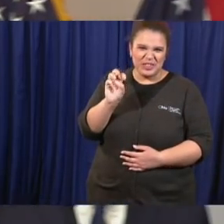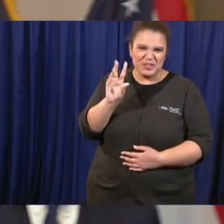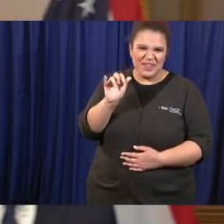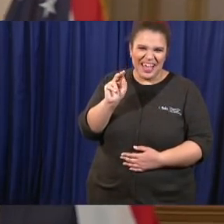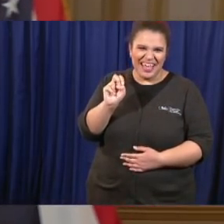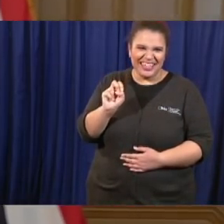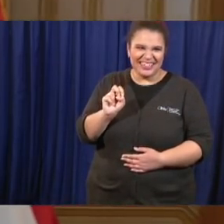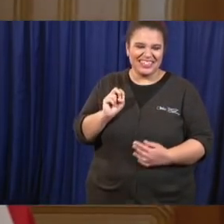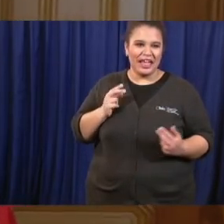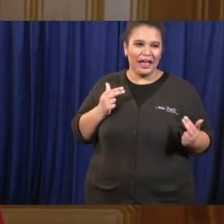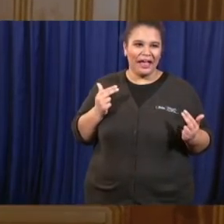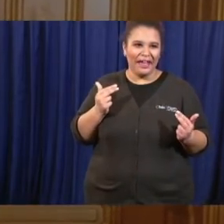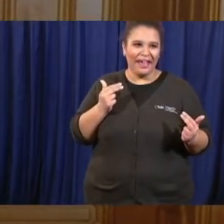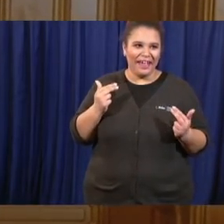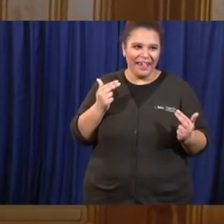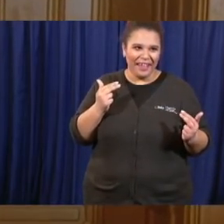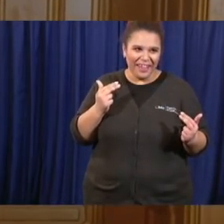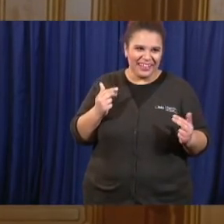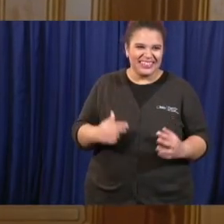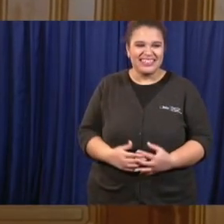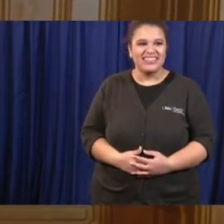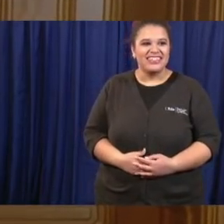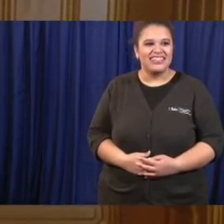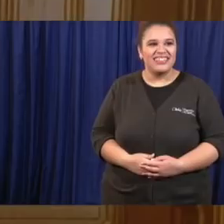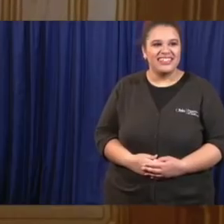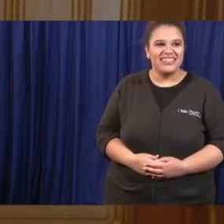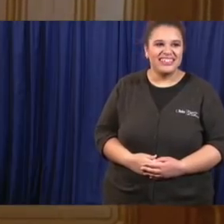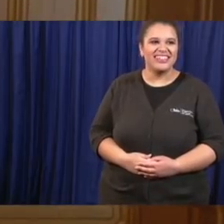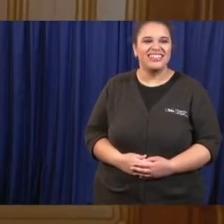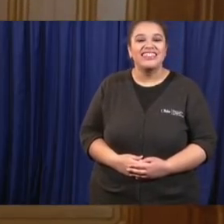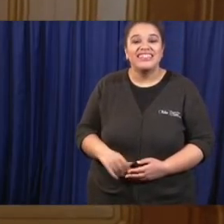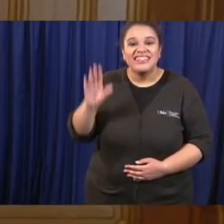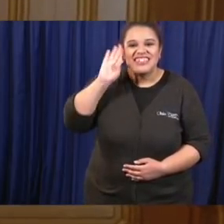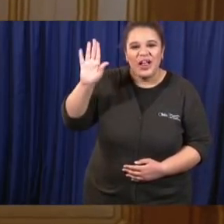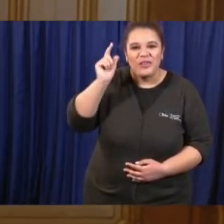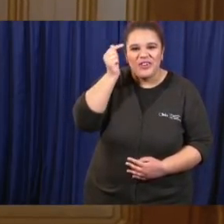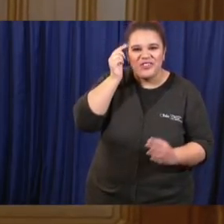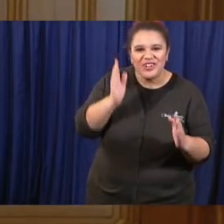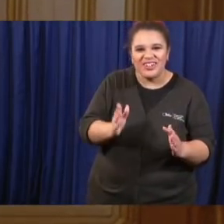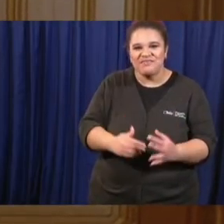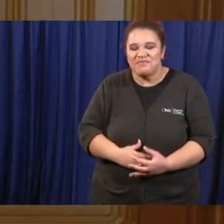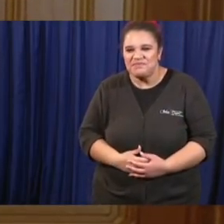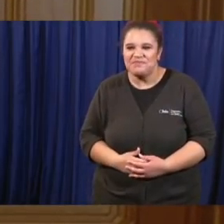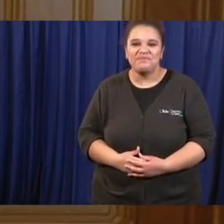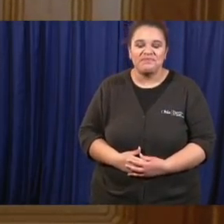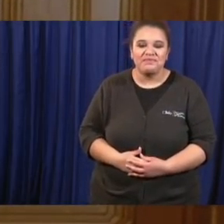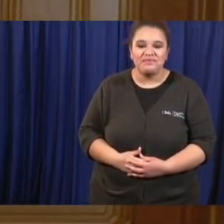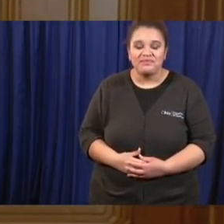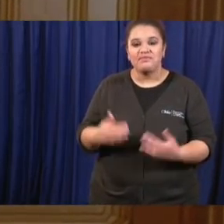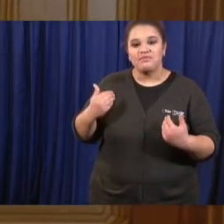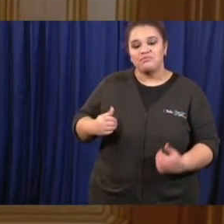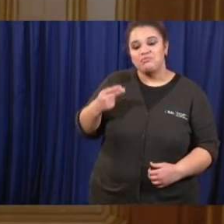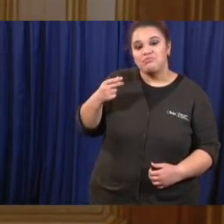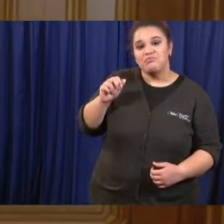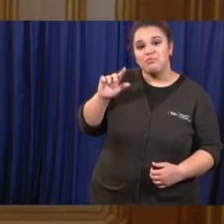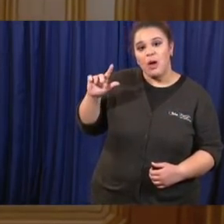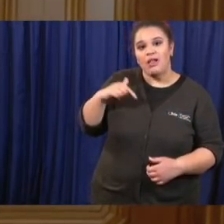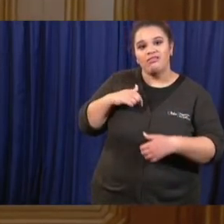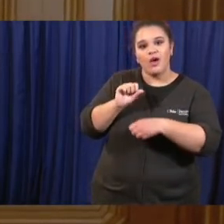Very nice match. I mean, it's watching there. Yeah. Hi, Governor DeWine. Paul Teasley, the Hannah